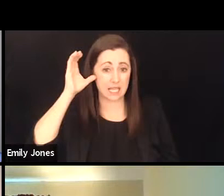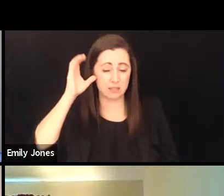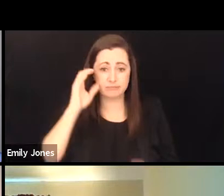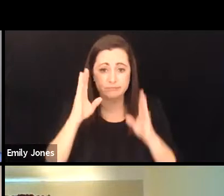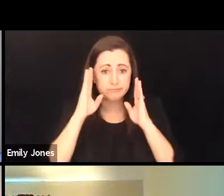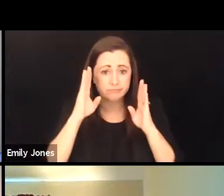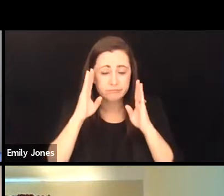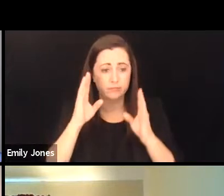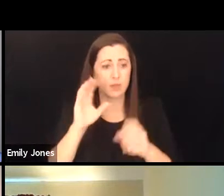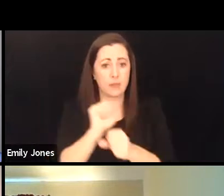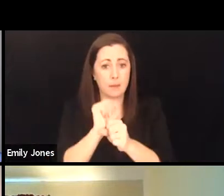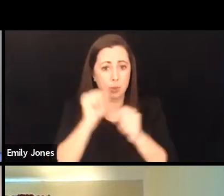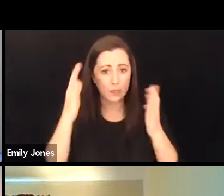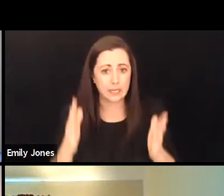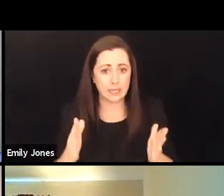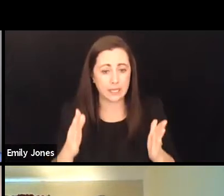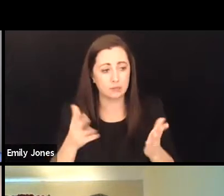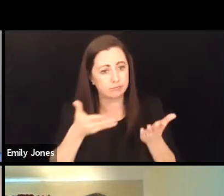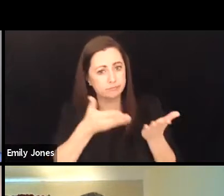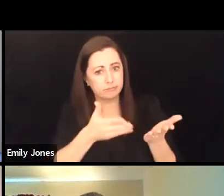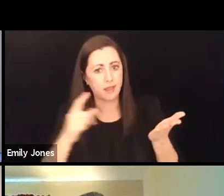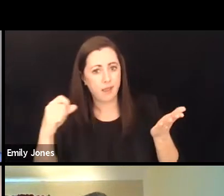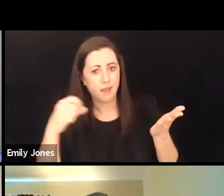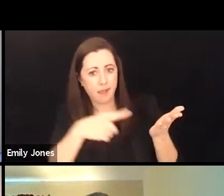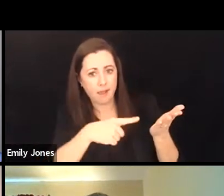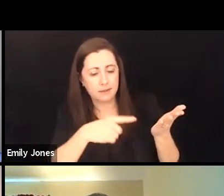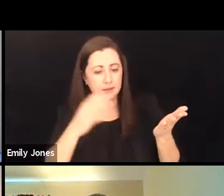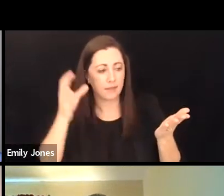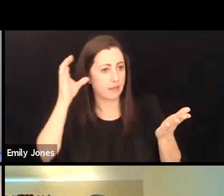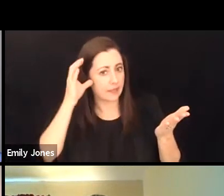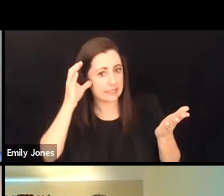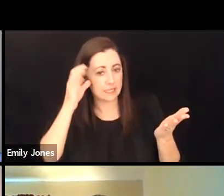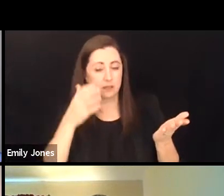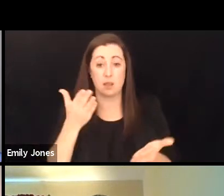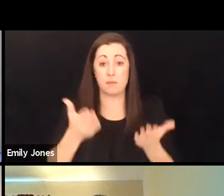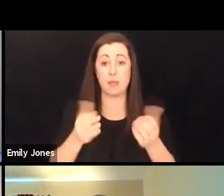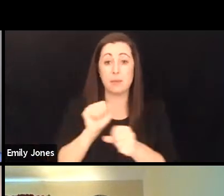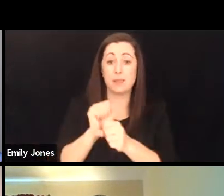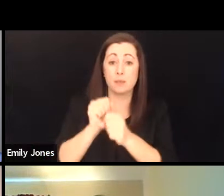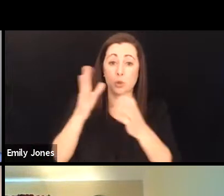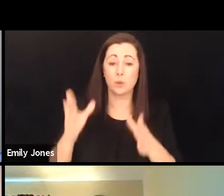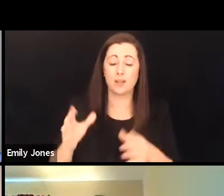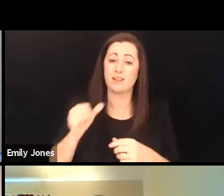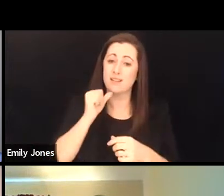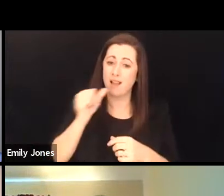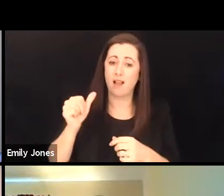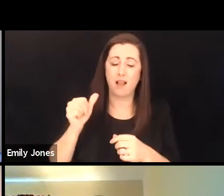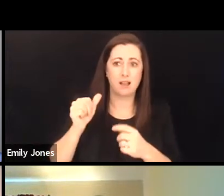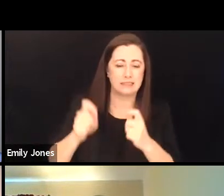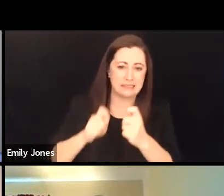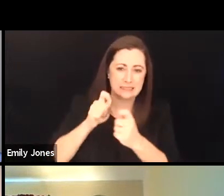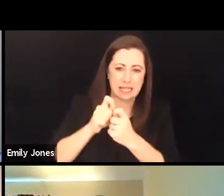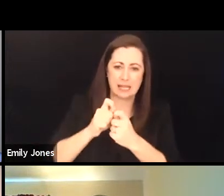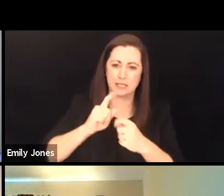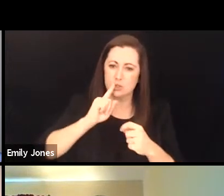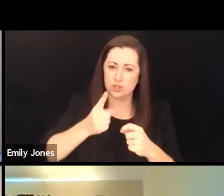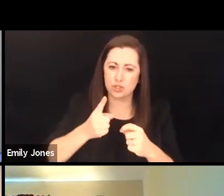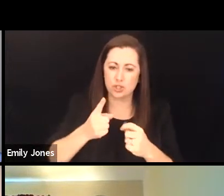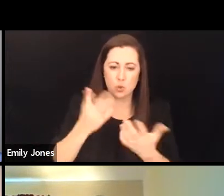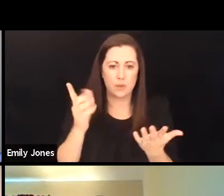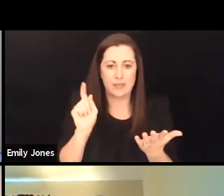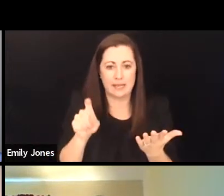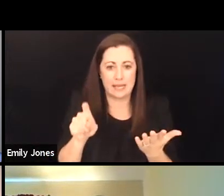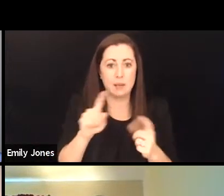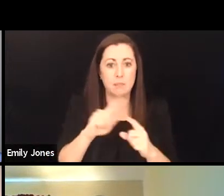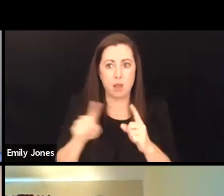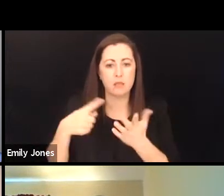listening to that employee, and they may not know exactly what they need themselves, but the two of them together